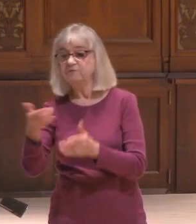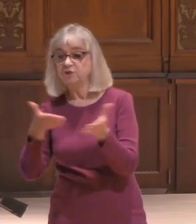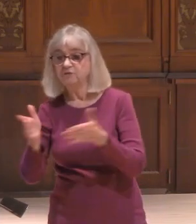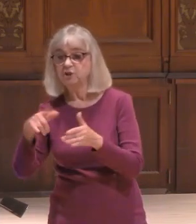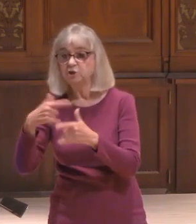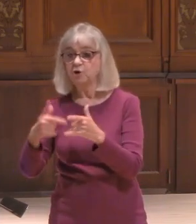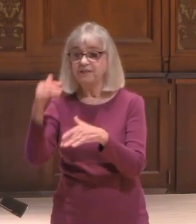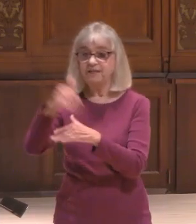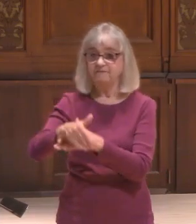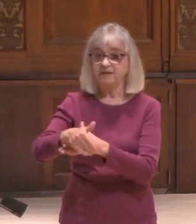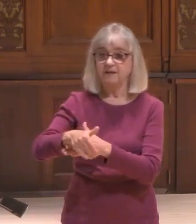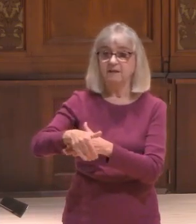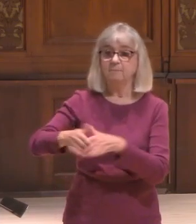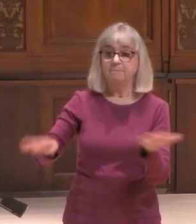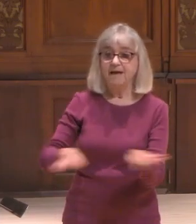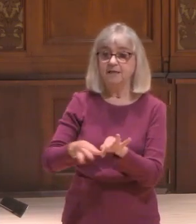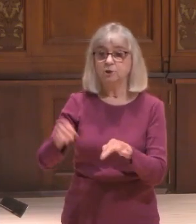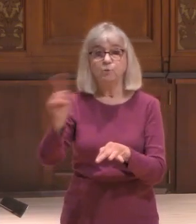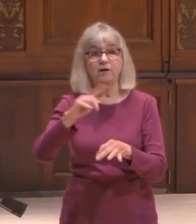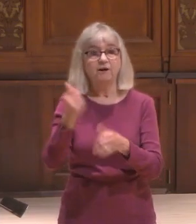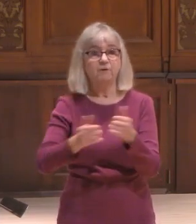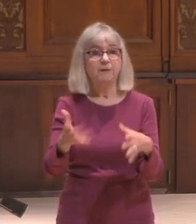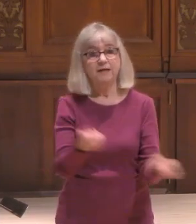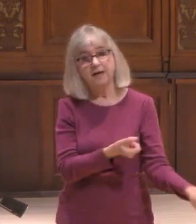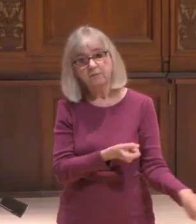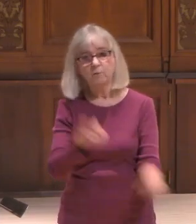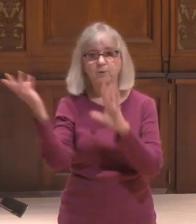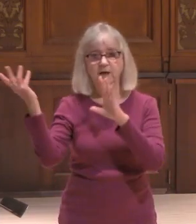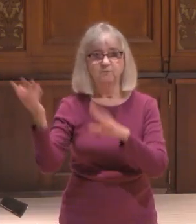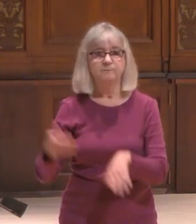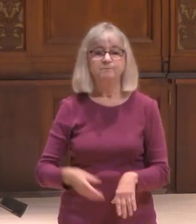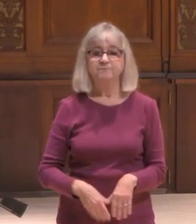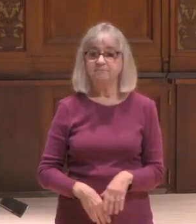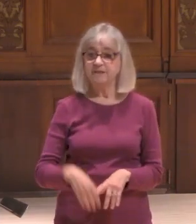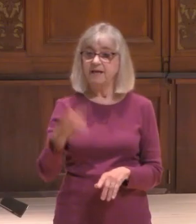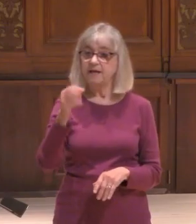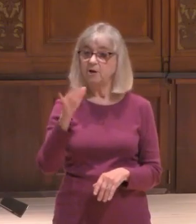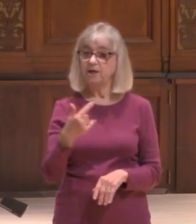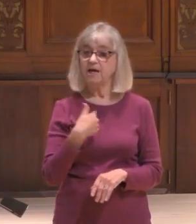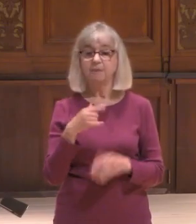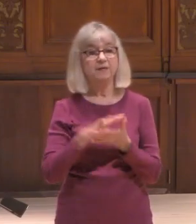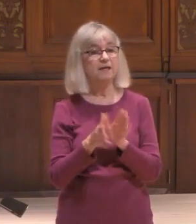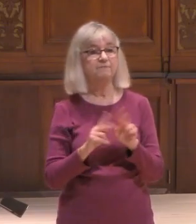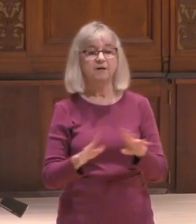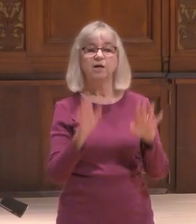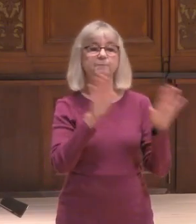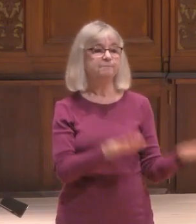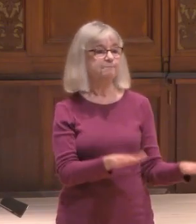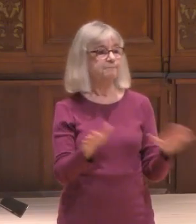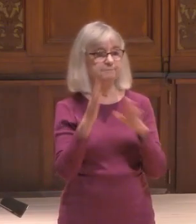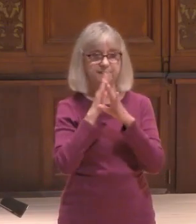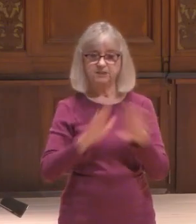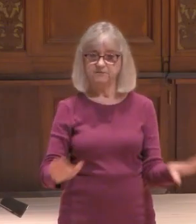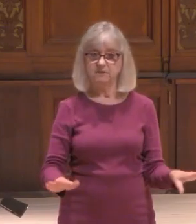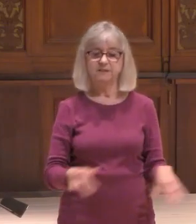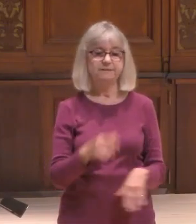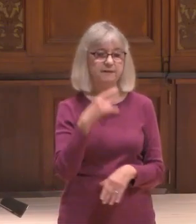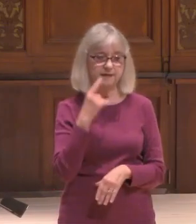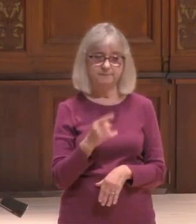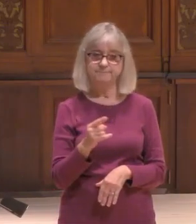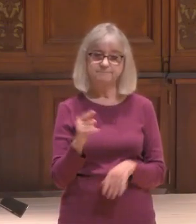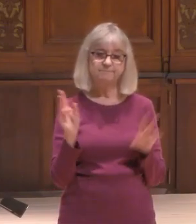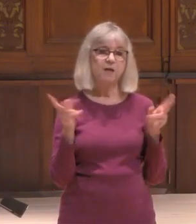the evening mass, where everybody got thrown out, Harry and I became very peaceful and said, 'We're